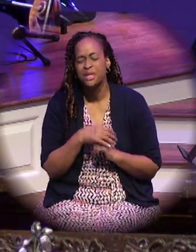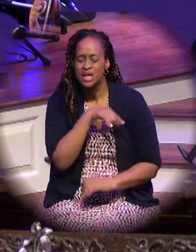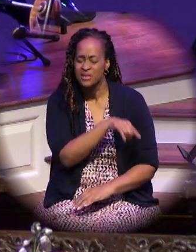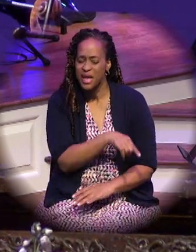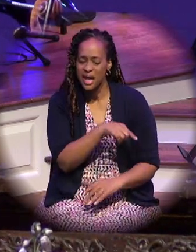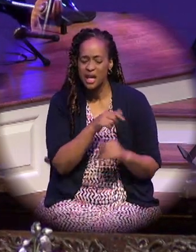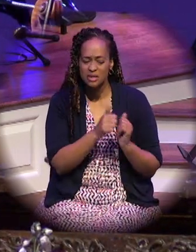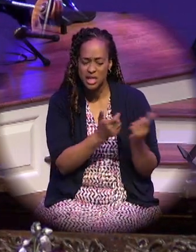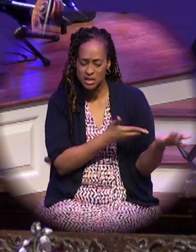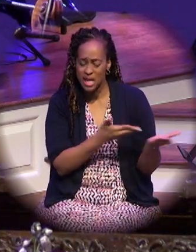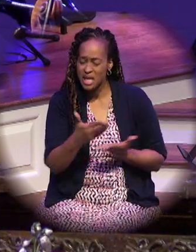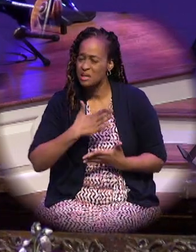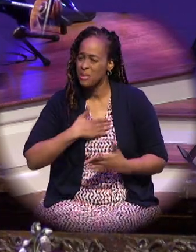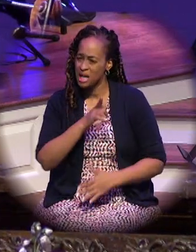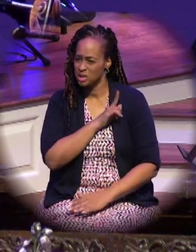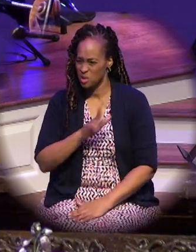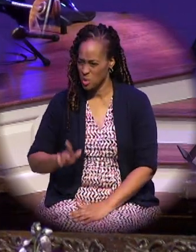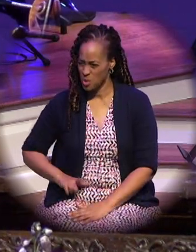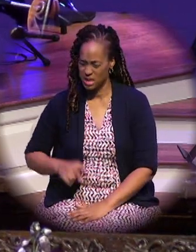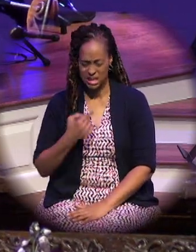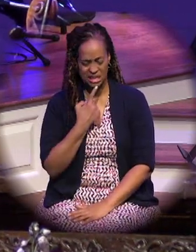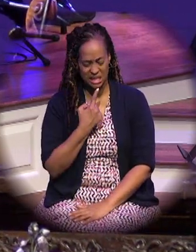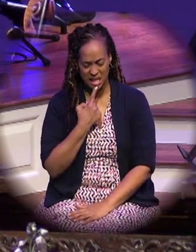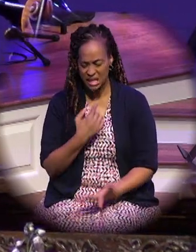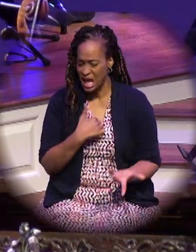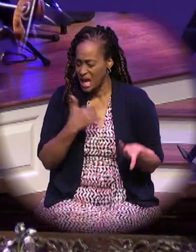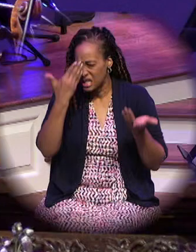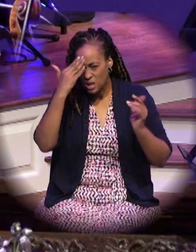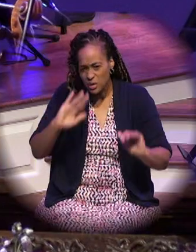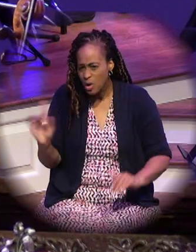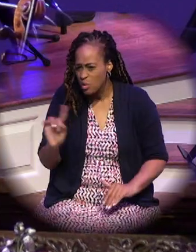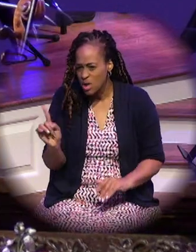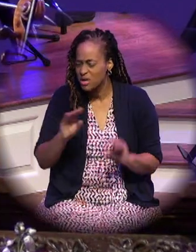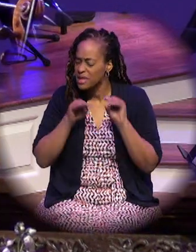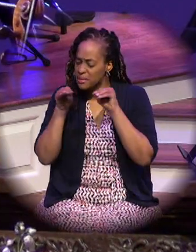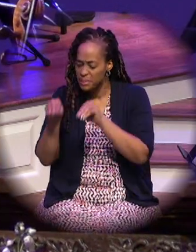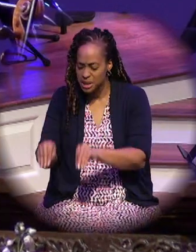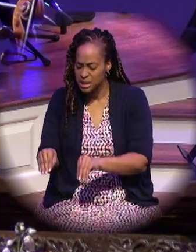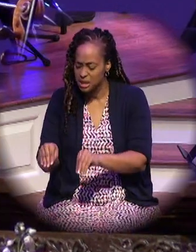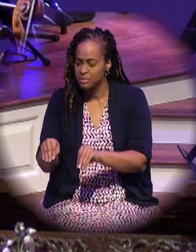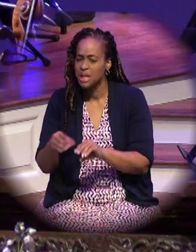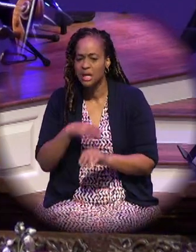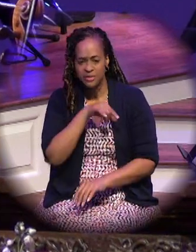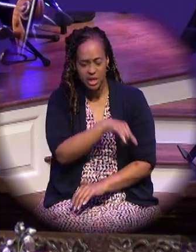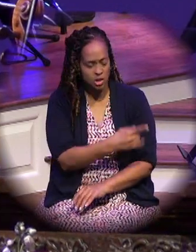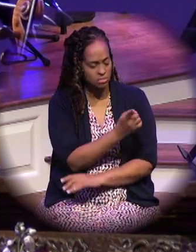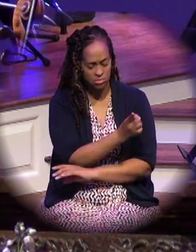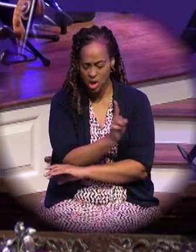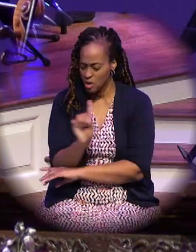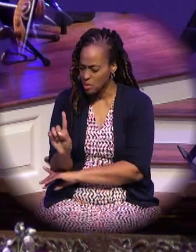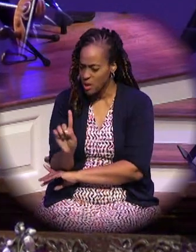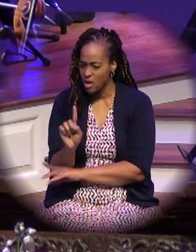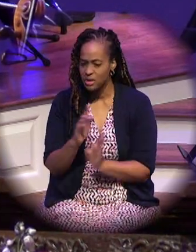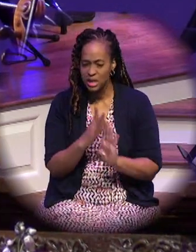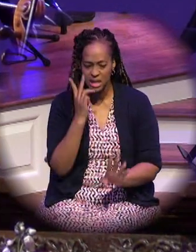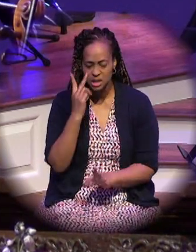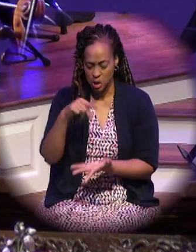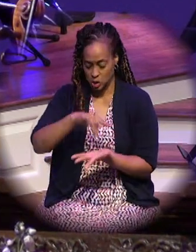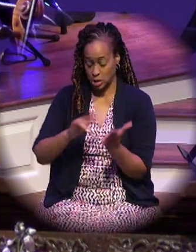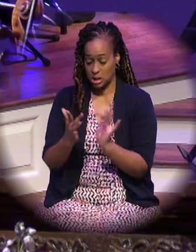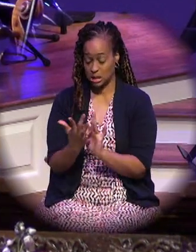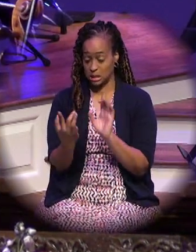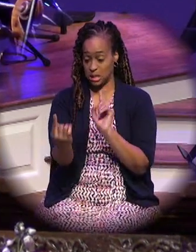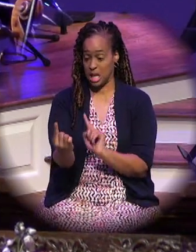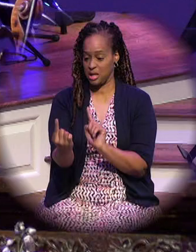taken away my Lord, she said, and I don't know where they have put him. At this, she turned around and saw Jesus standing there,